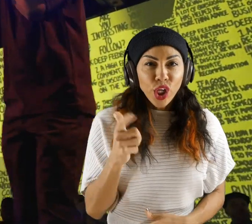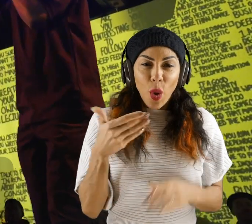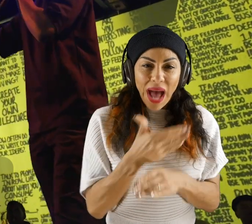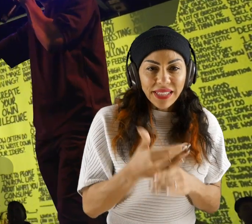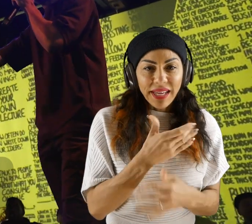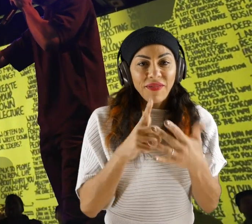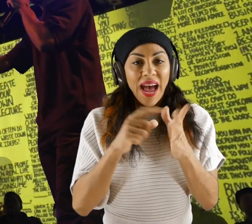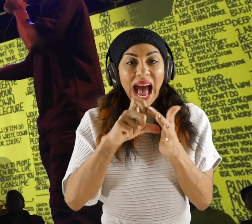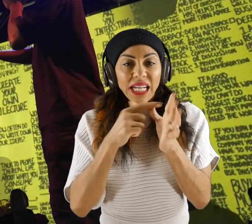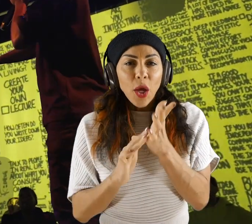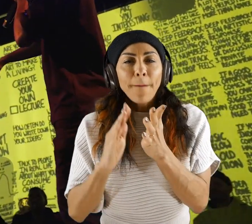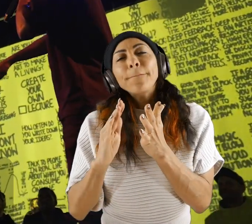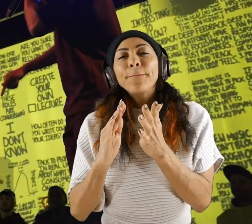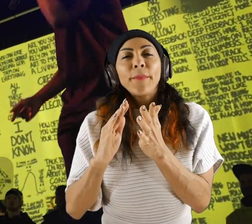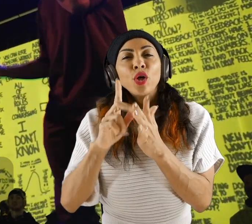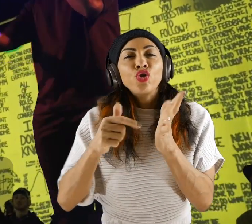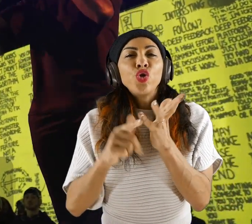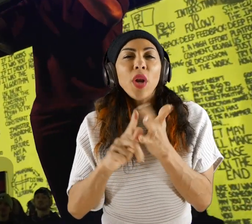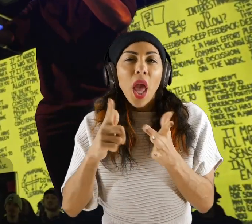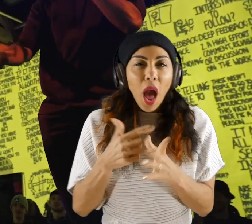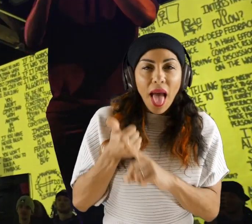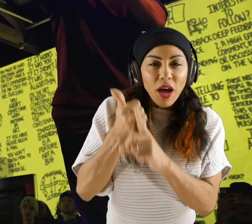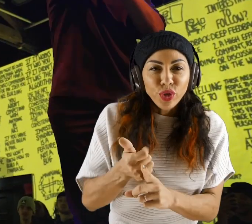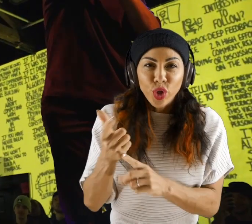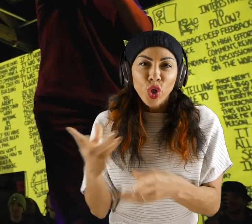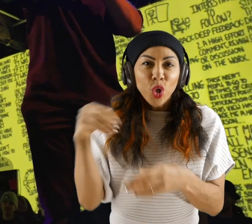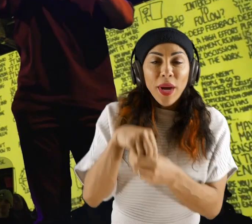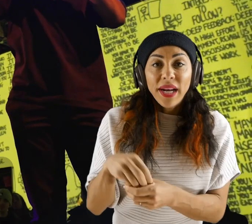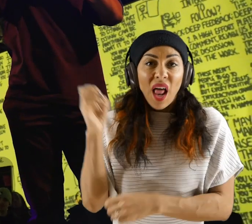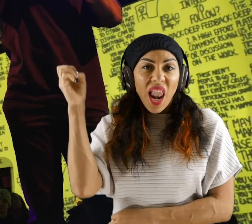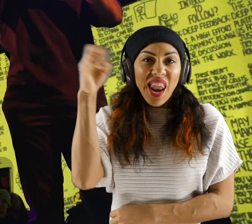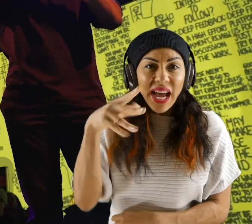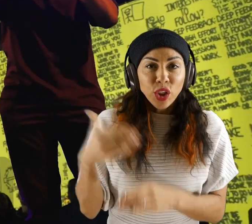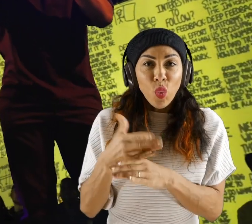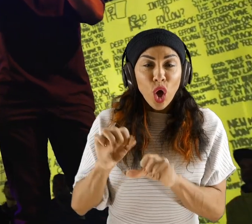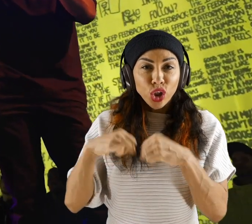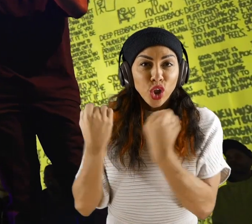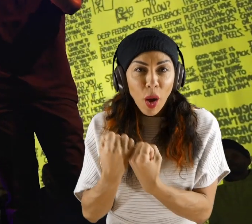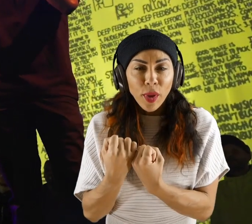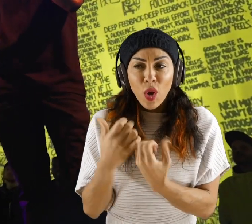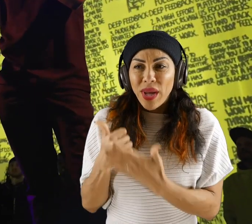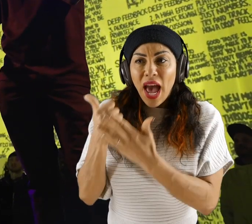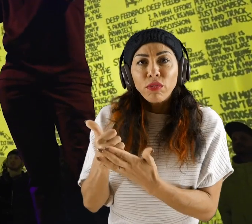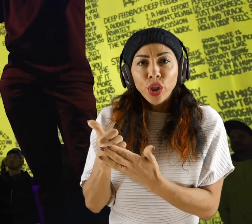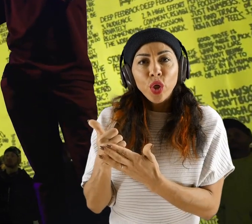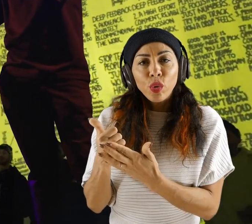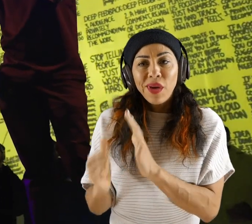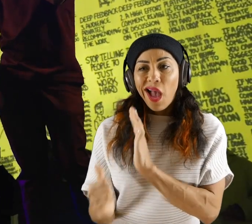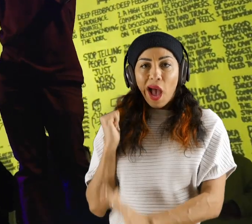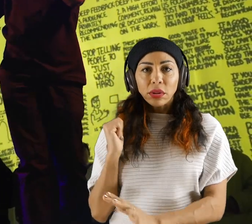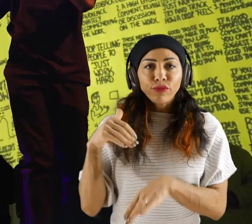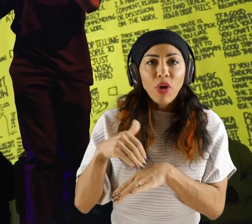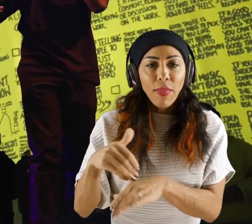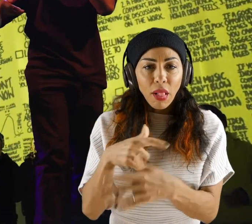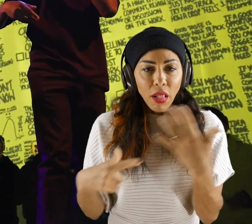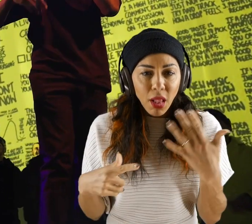You went to a Lighthouse workshop, Bobby helped you, Bobby kept you out of trouble, this person helped you, like, yeah, that's where the song name, It Takes a Village